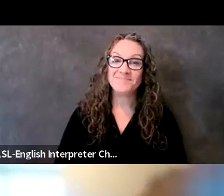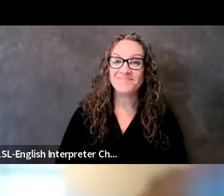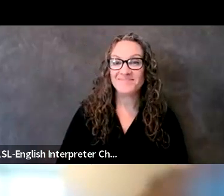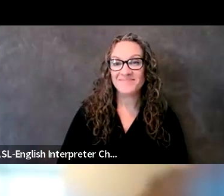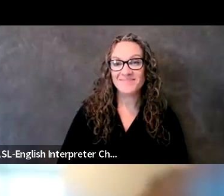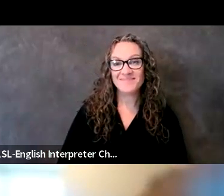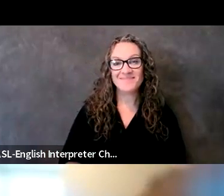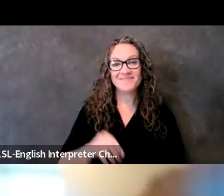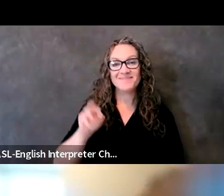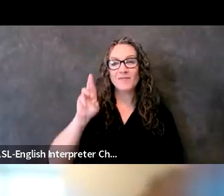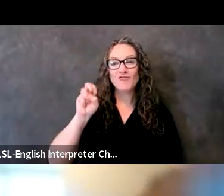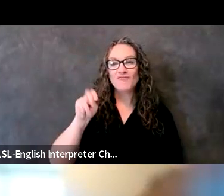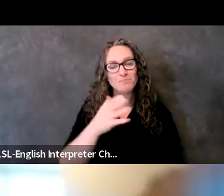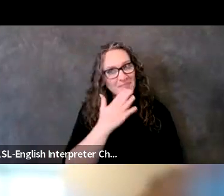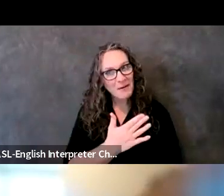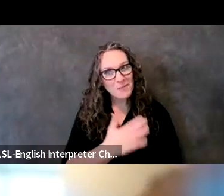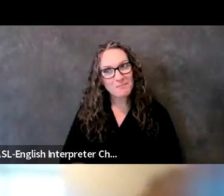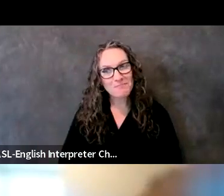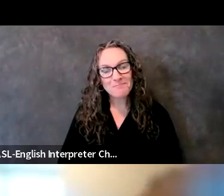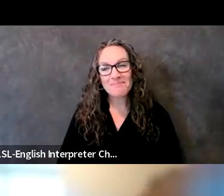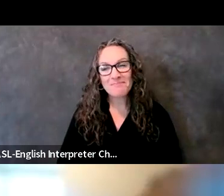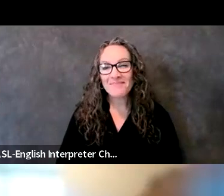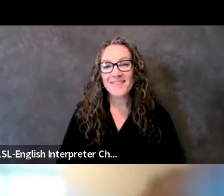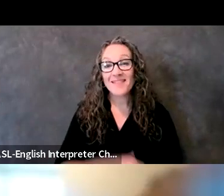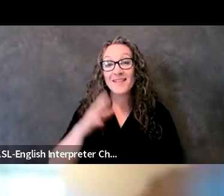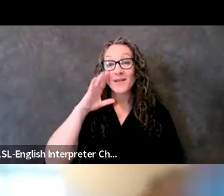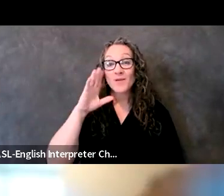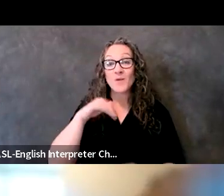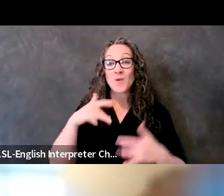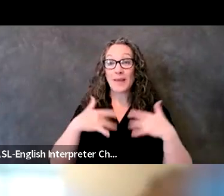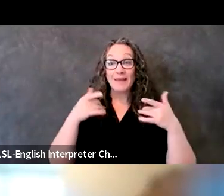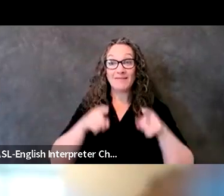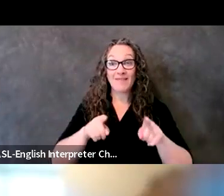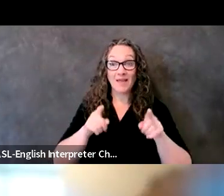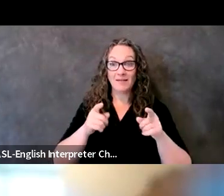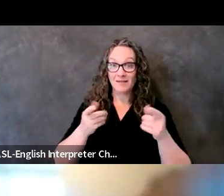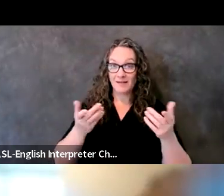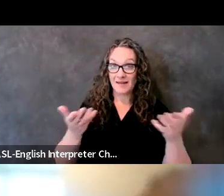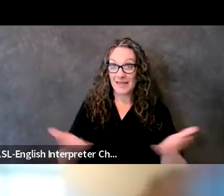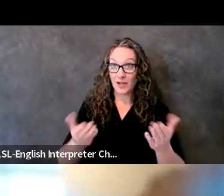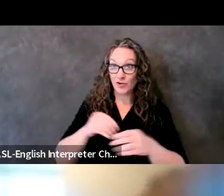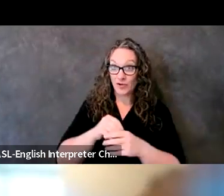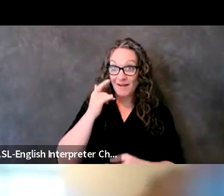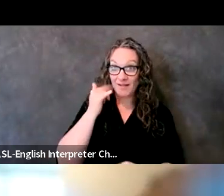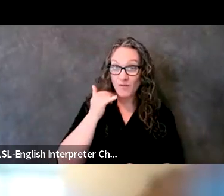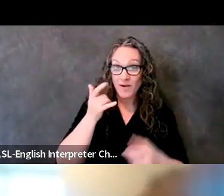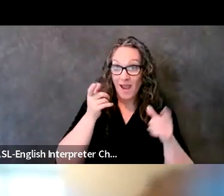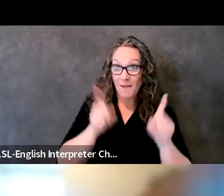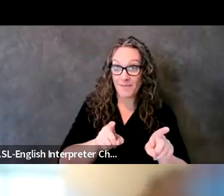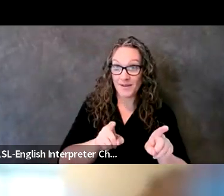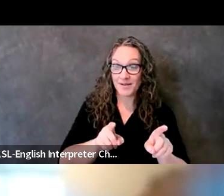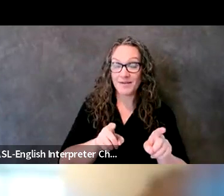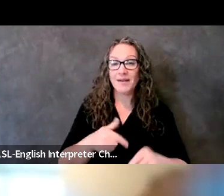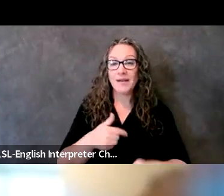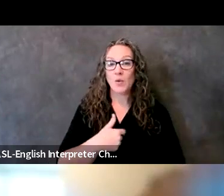Thank you, Sadie. You know, whenever we have an event even start here in California, and realizing we're